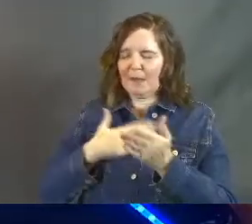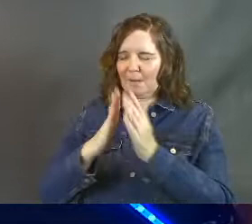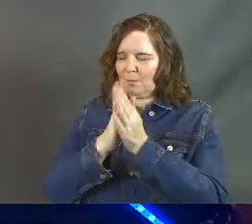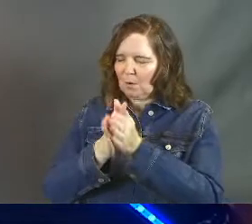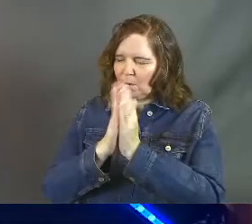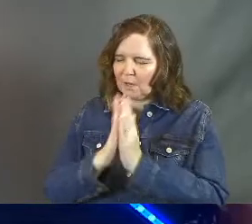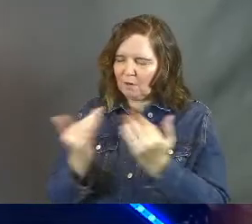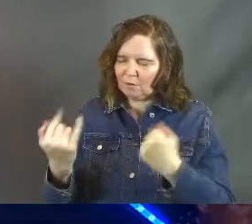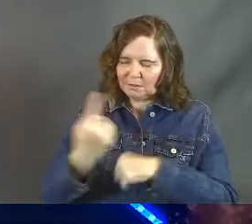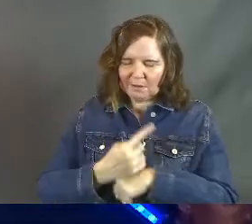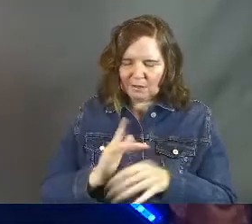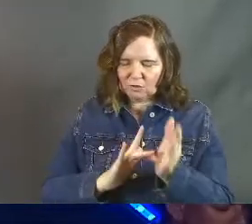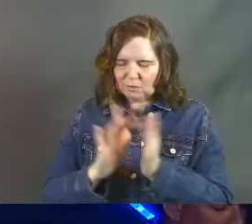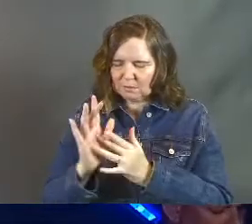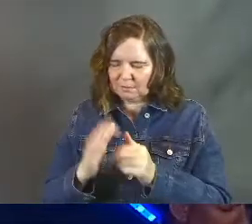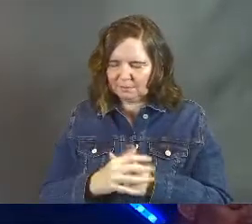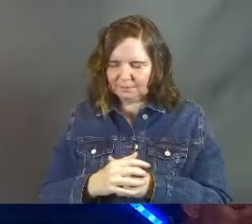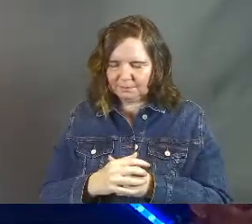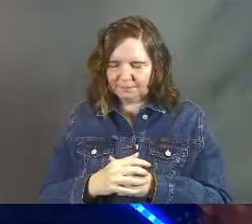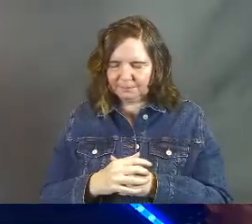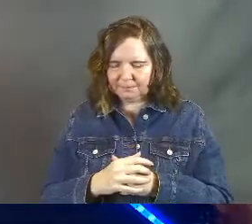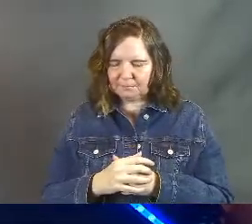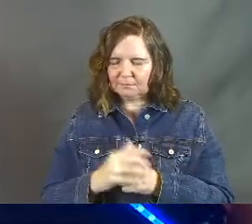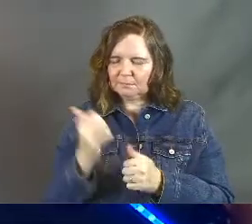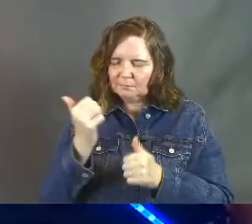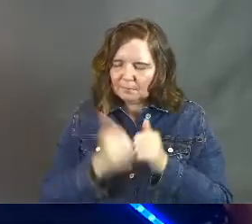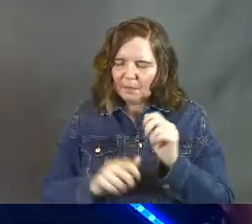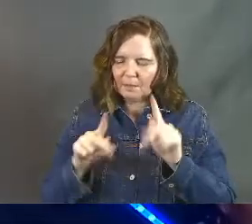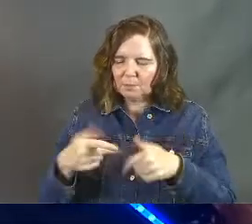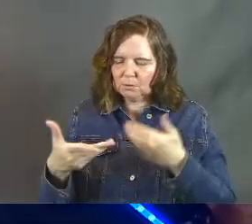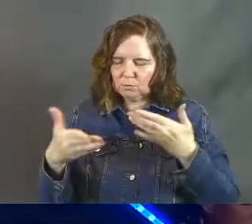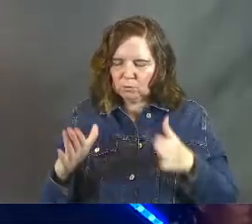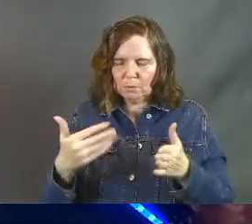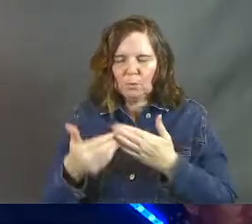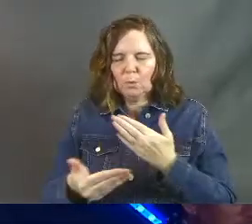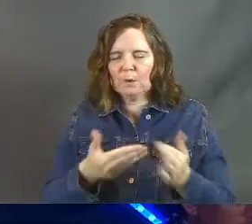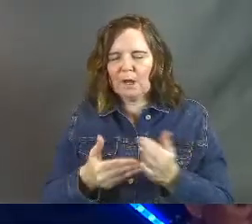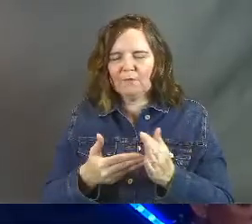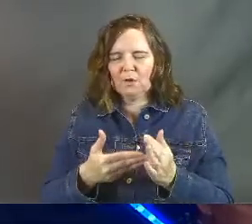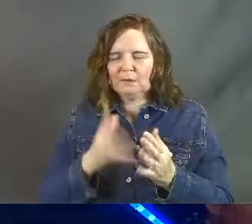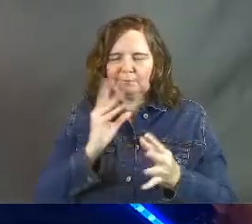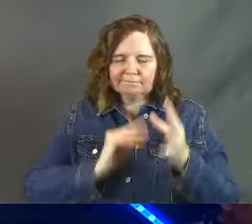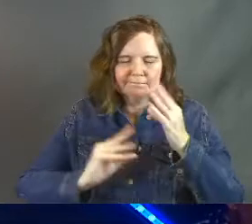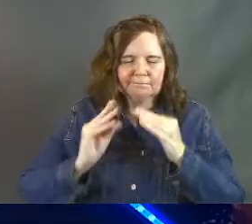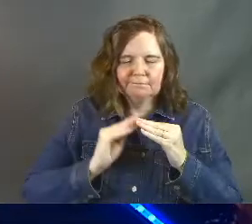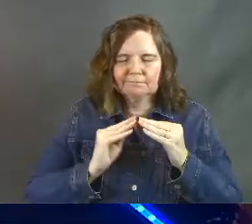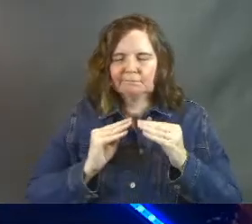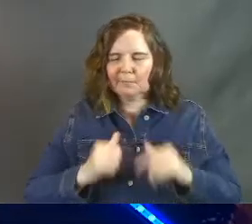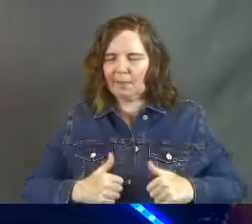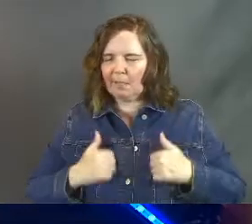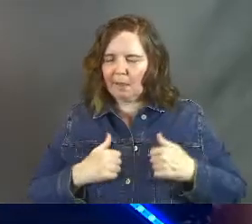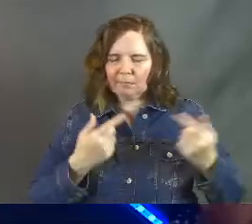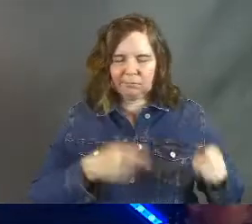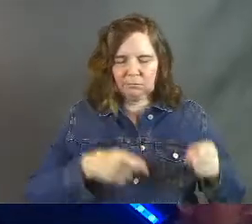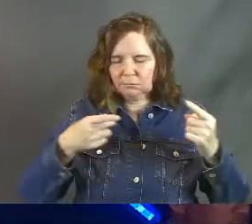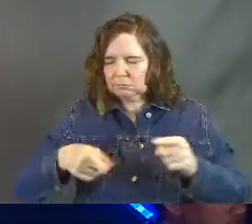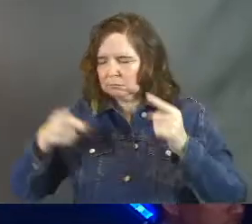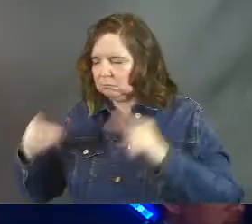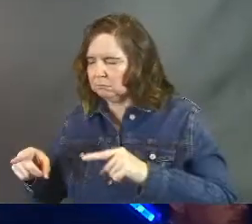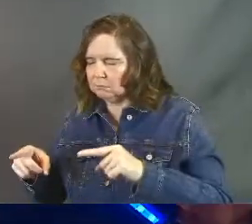prayer request for today, Jesus, is that every single person in this room, God, whatever they're going through, whatever life is throwing their way,